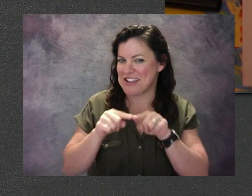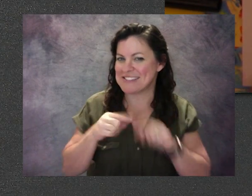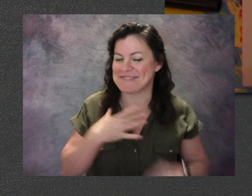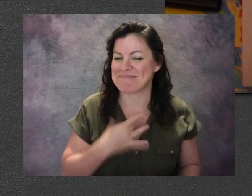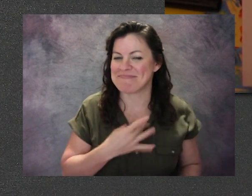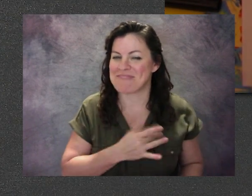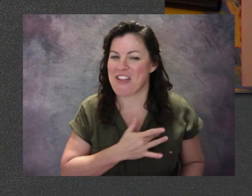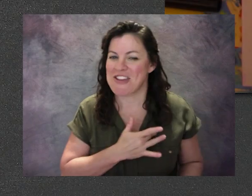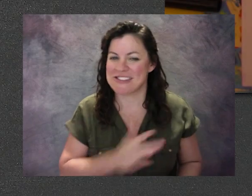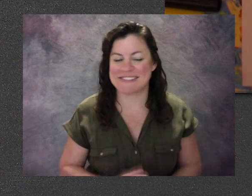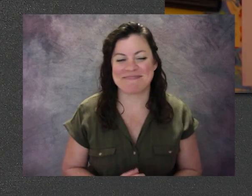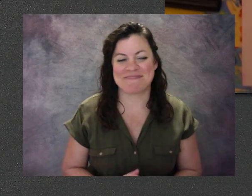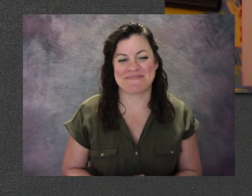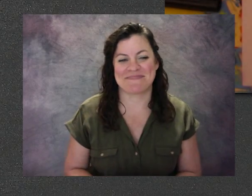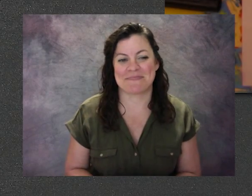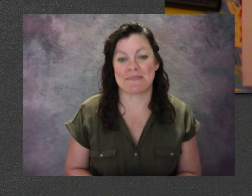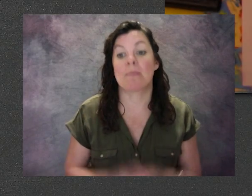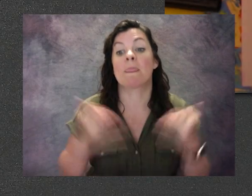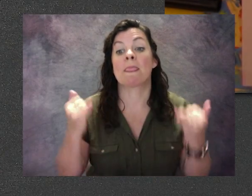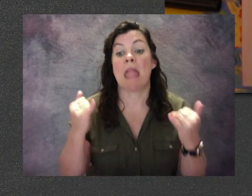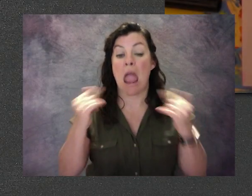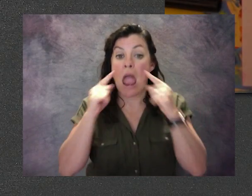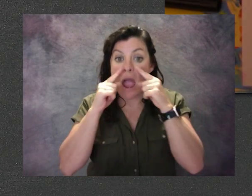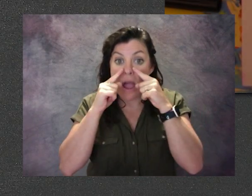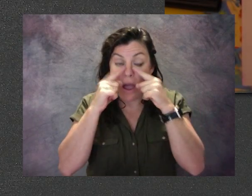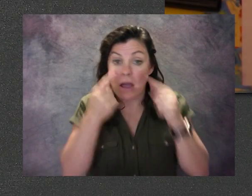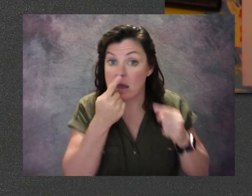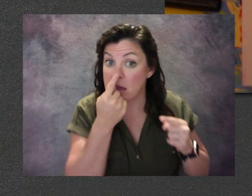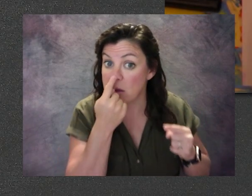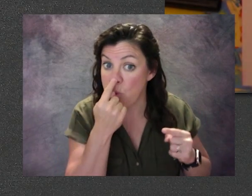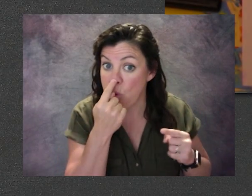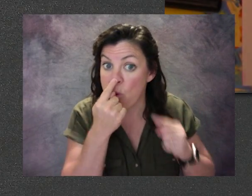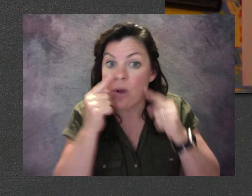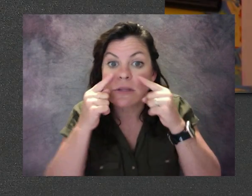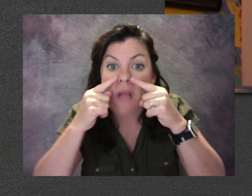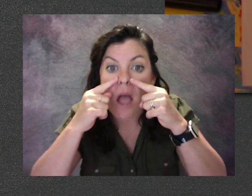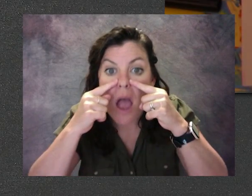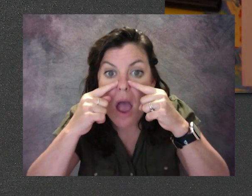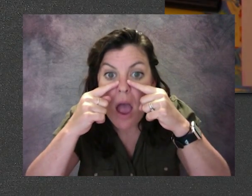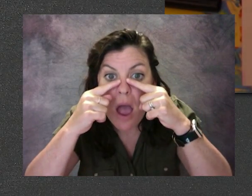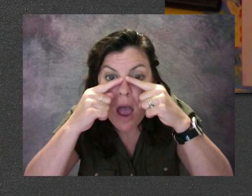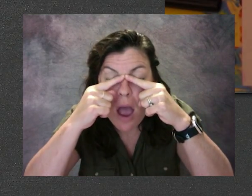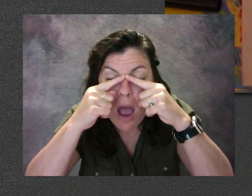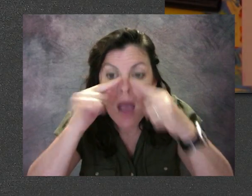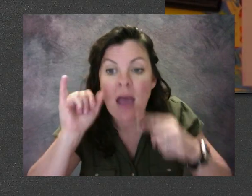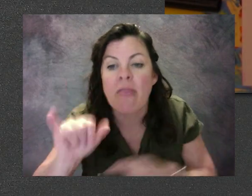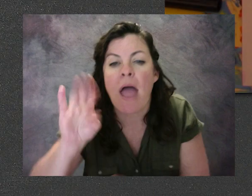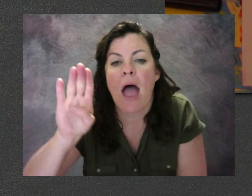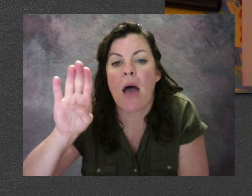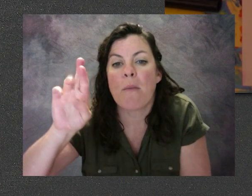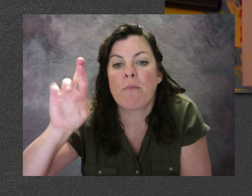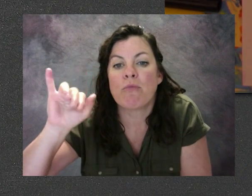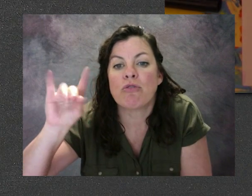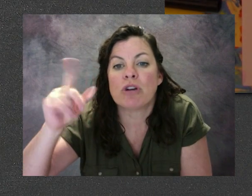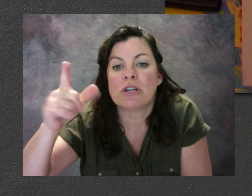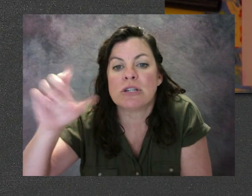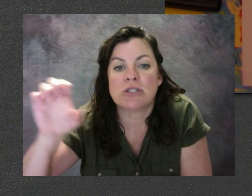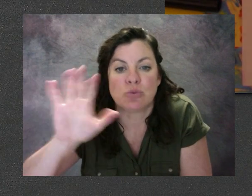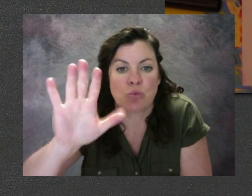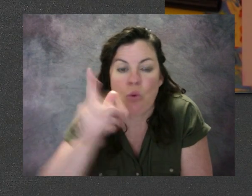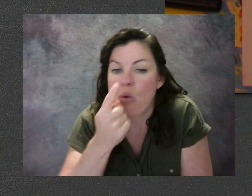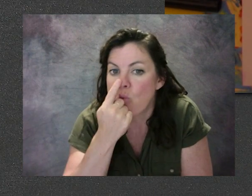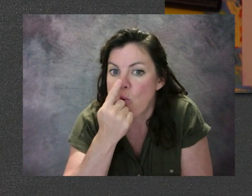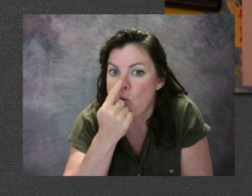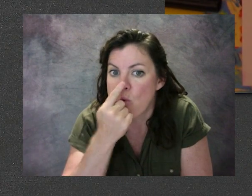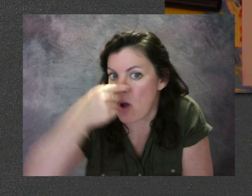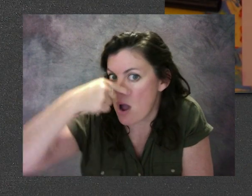Now we're going to draw the bridge of the nose. That's going to come from the outer edge of your shape all the way up to that